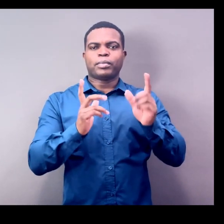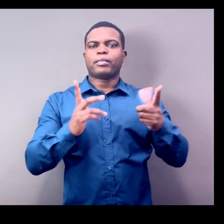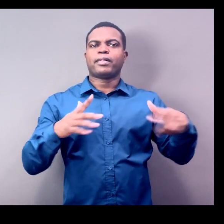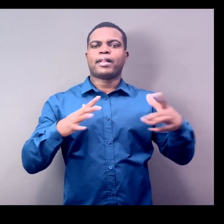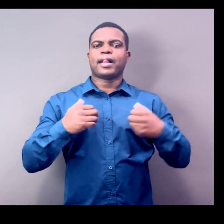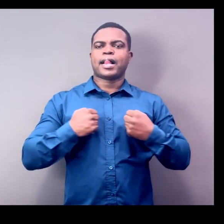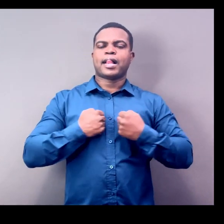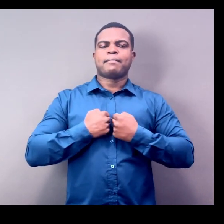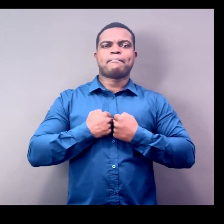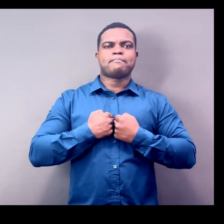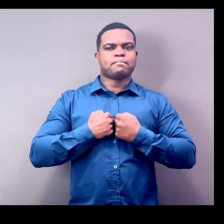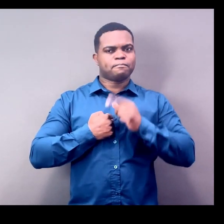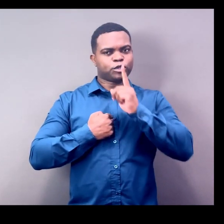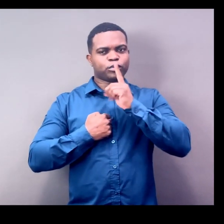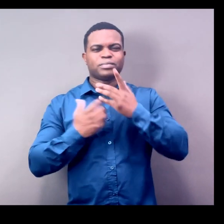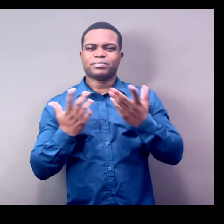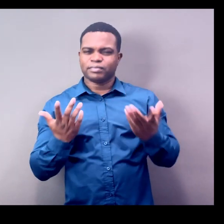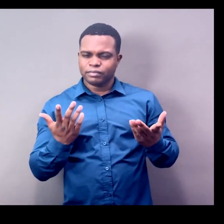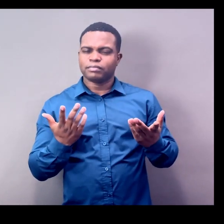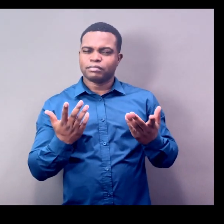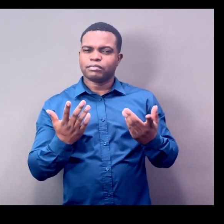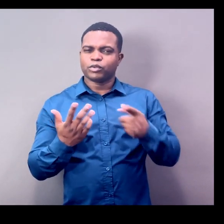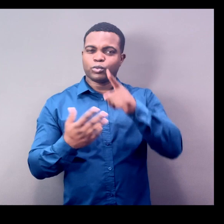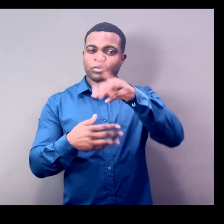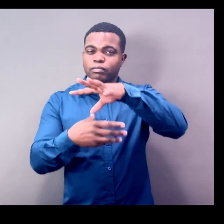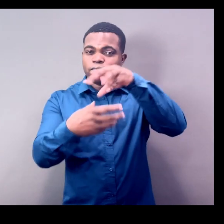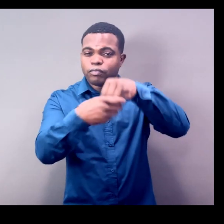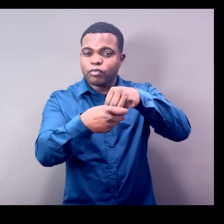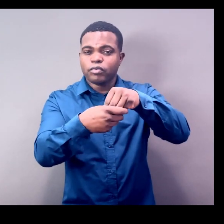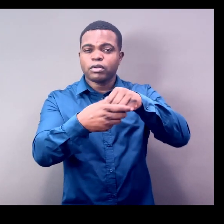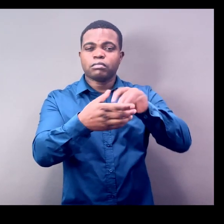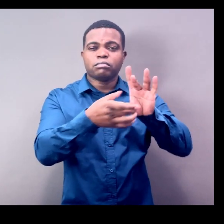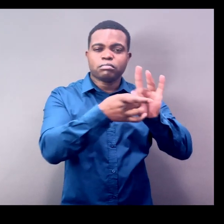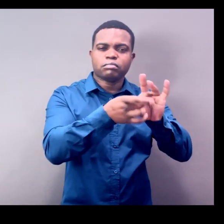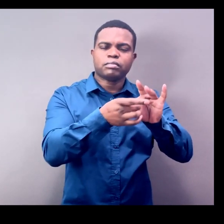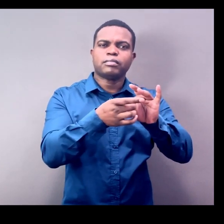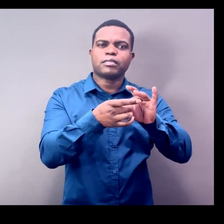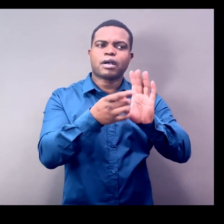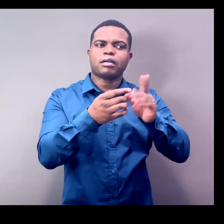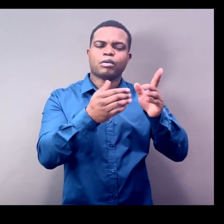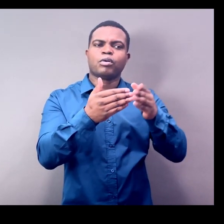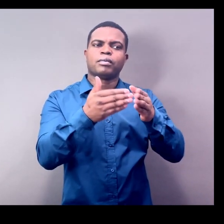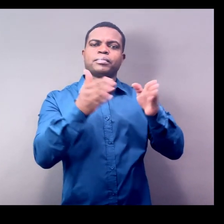get involved in what you are doing once they see you as